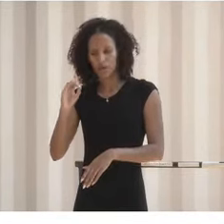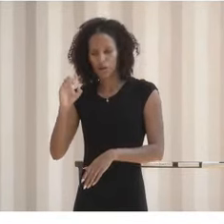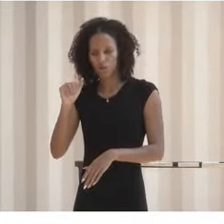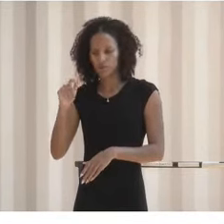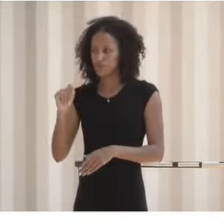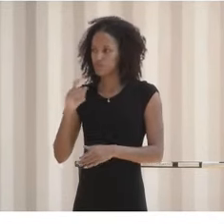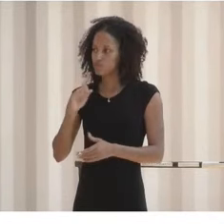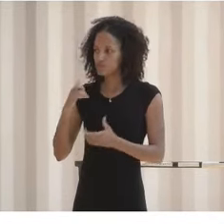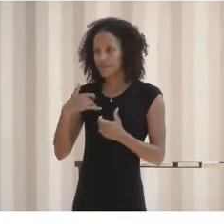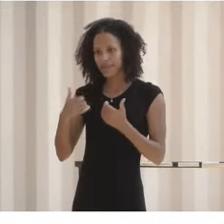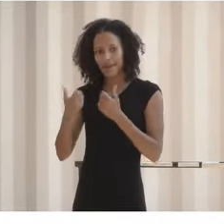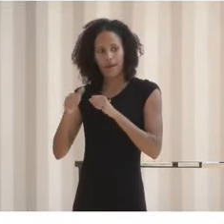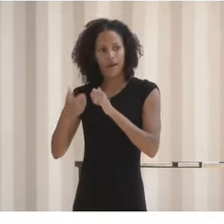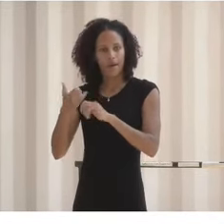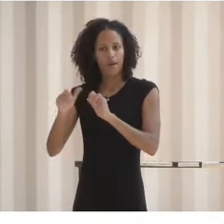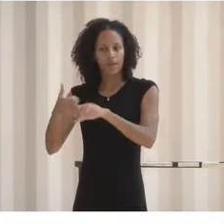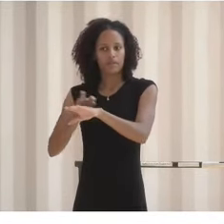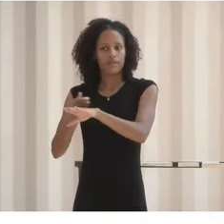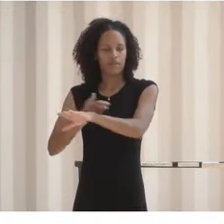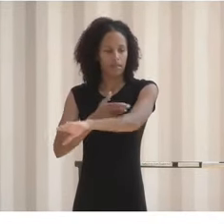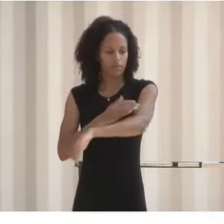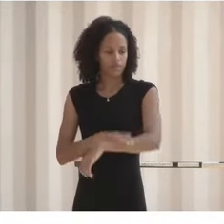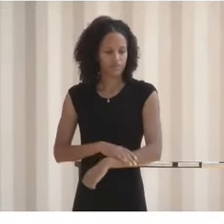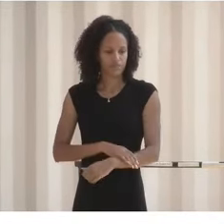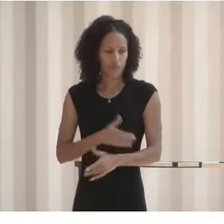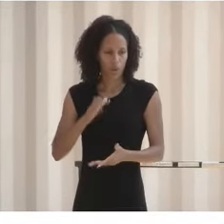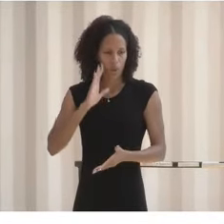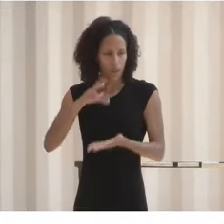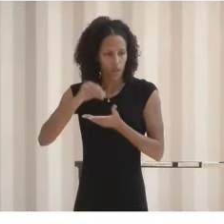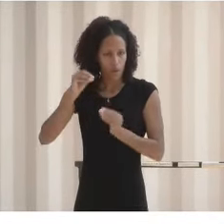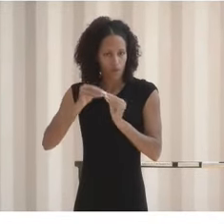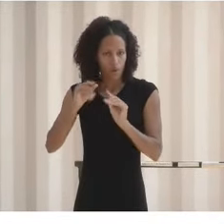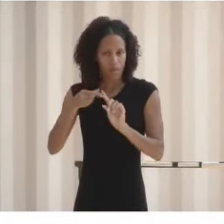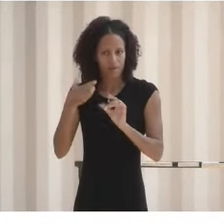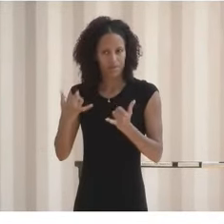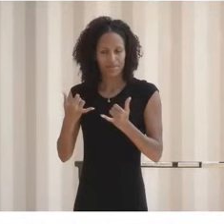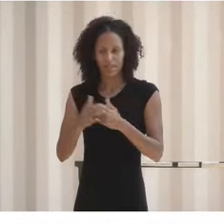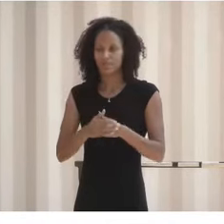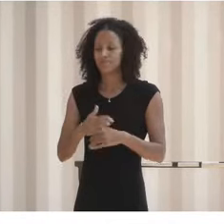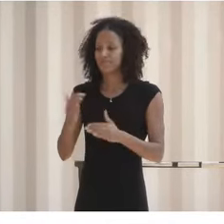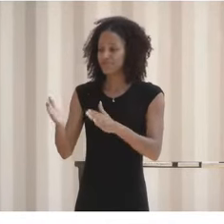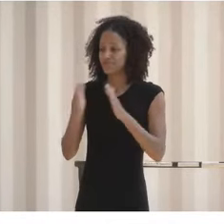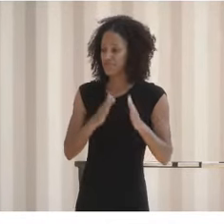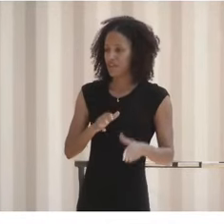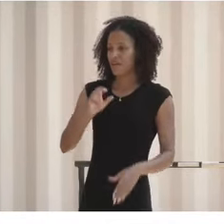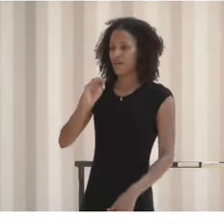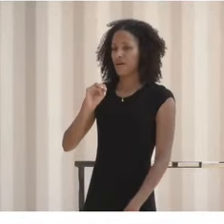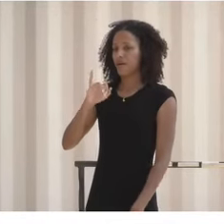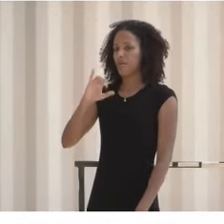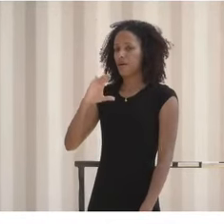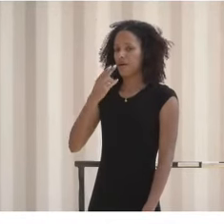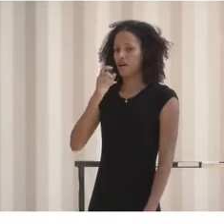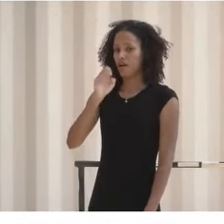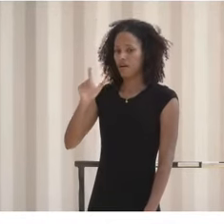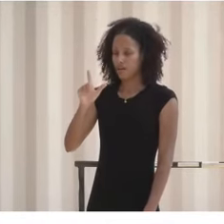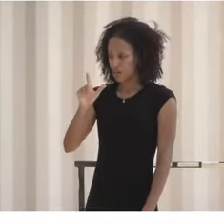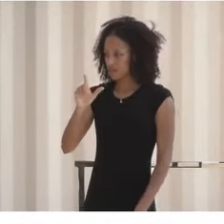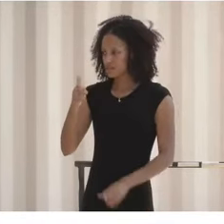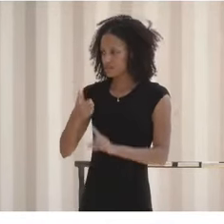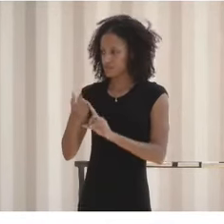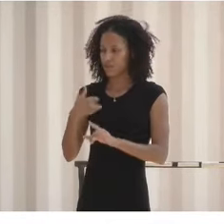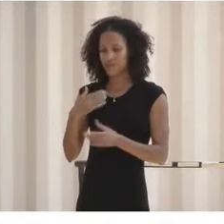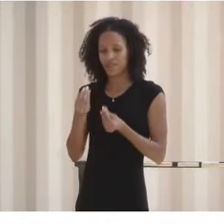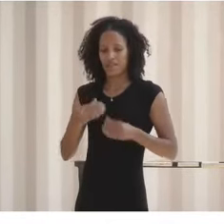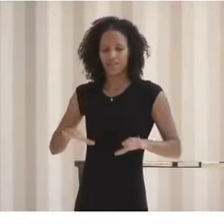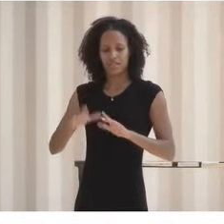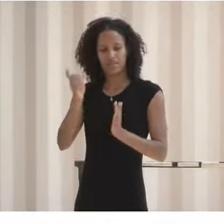that today. And then there's also Michael Judd. Michael is the founder of Ecologia, Edible and Ecological